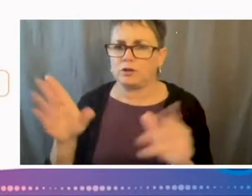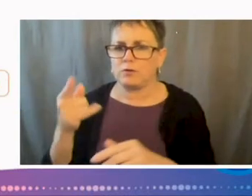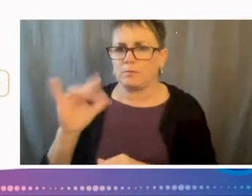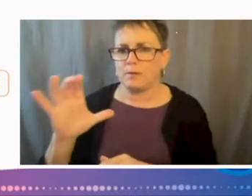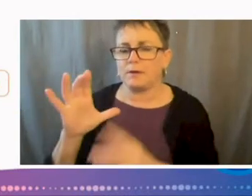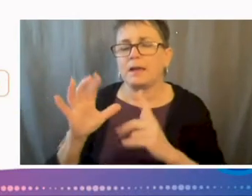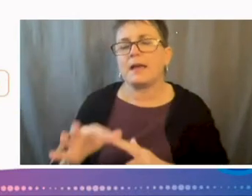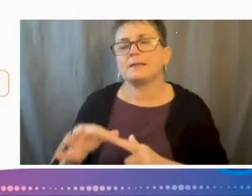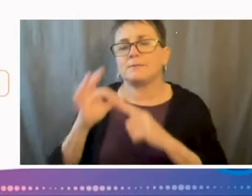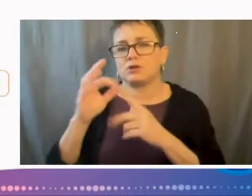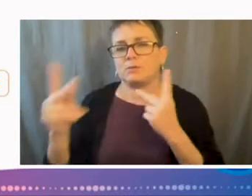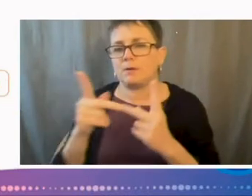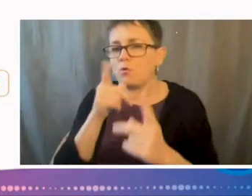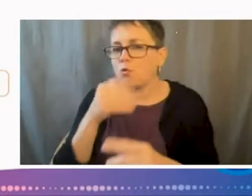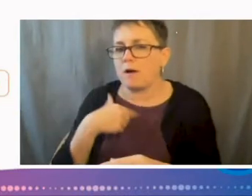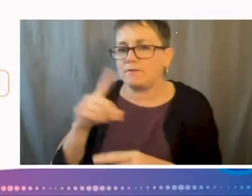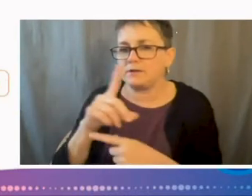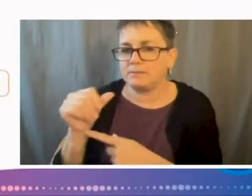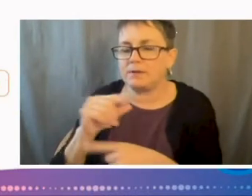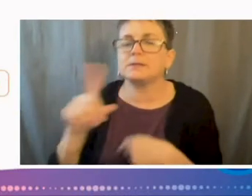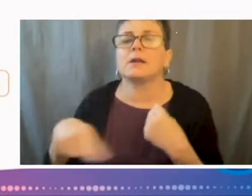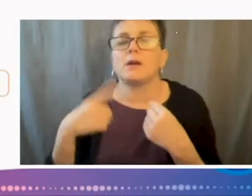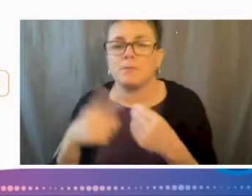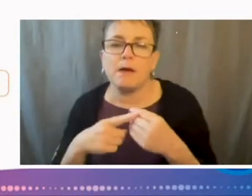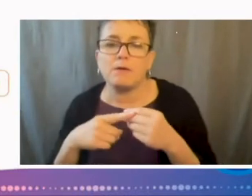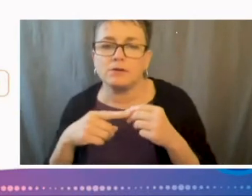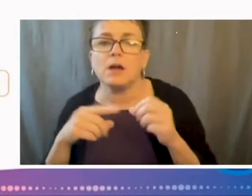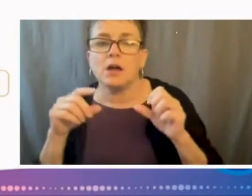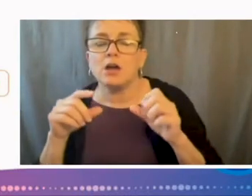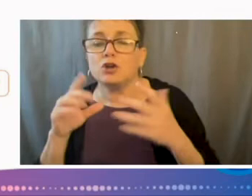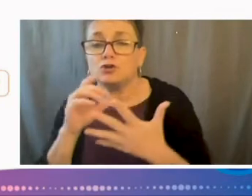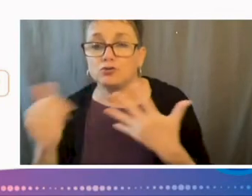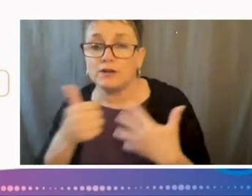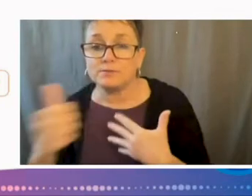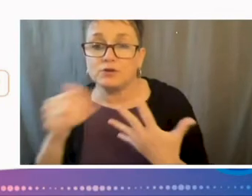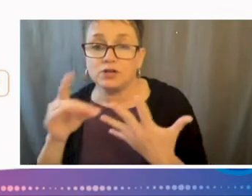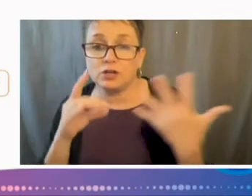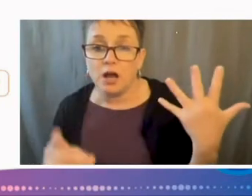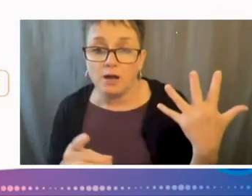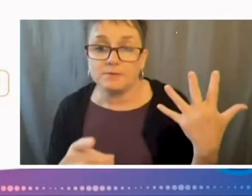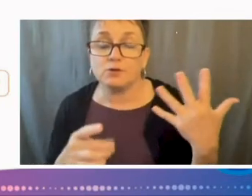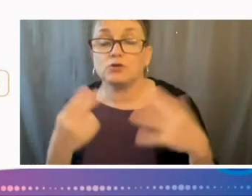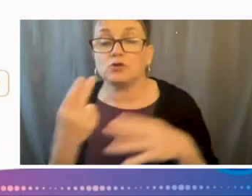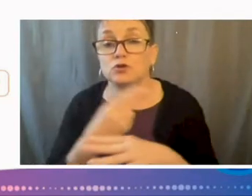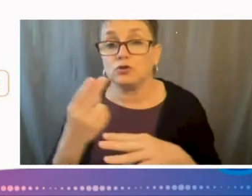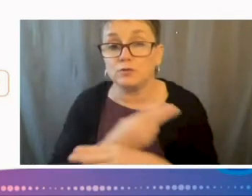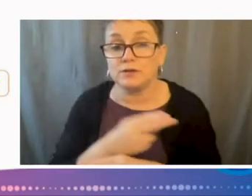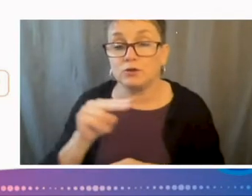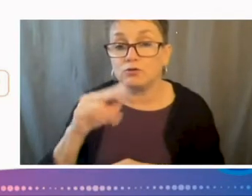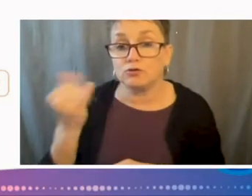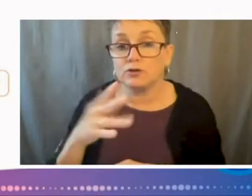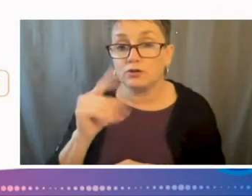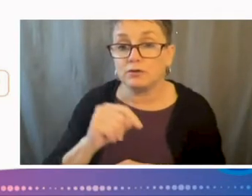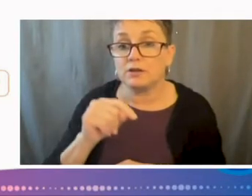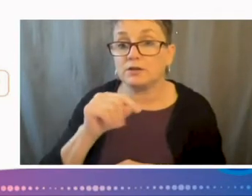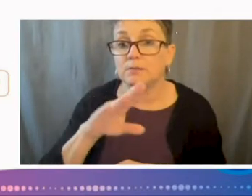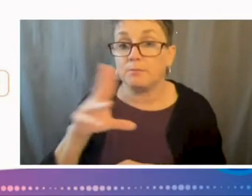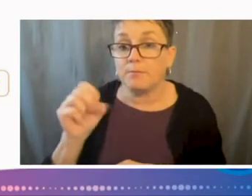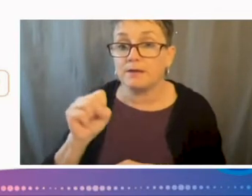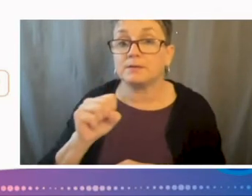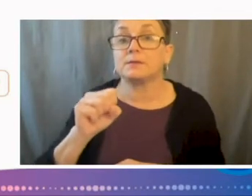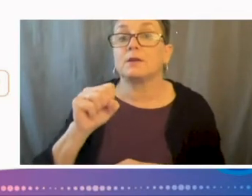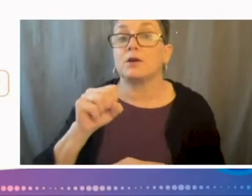disabilities, about available transportation options on the New Jersey Transit bus, rail, light rail, and